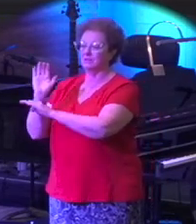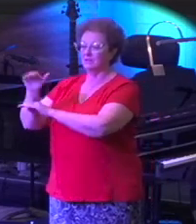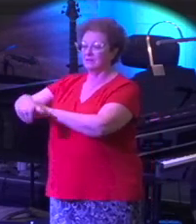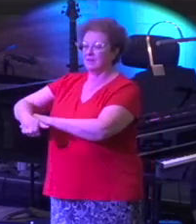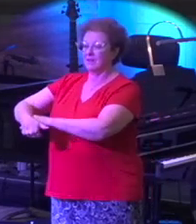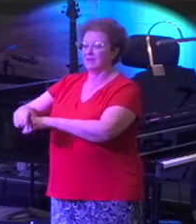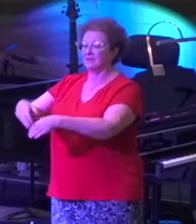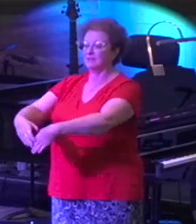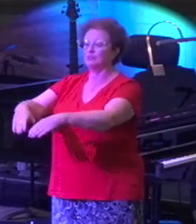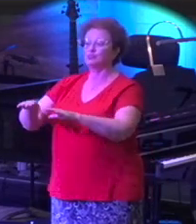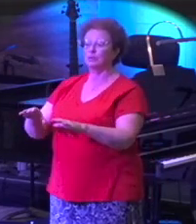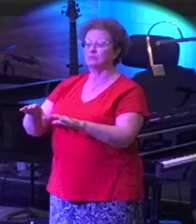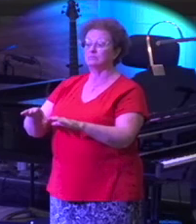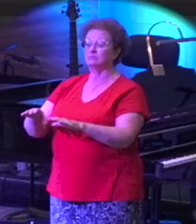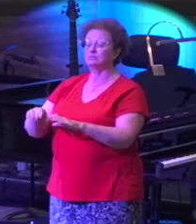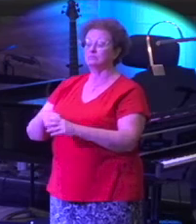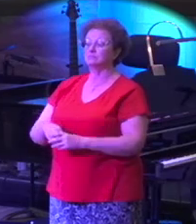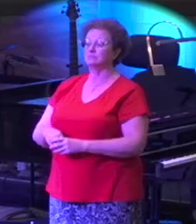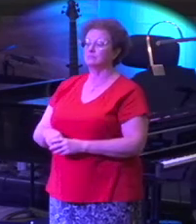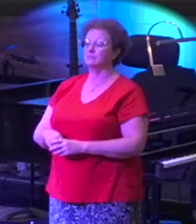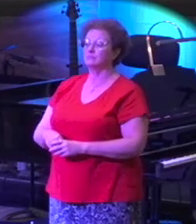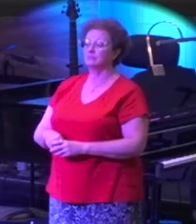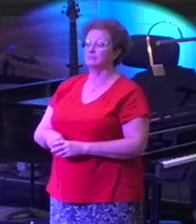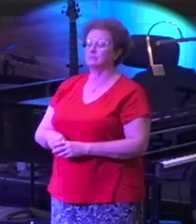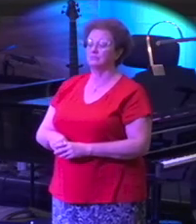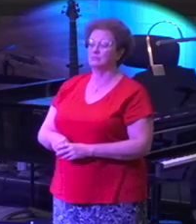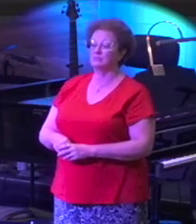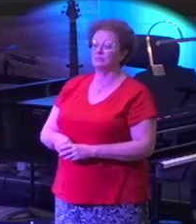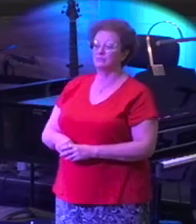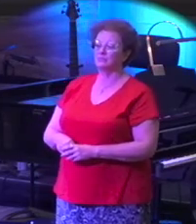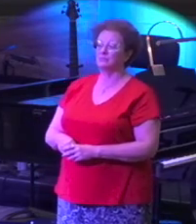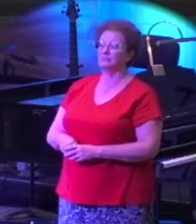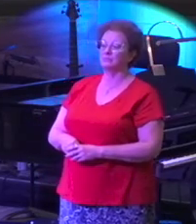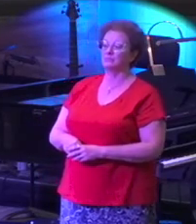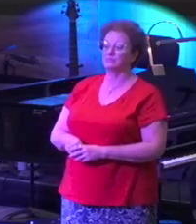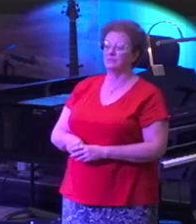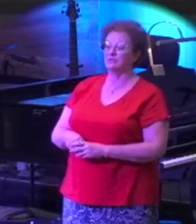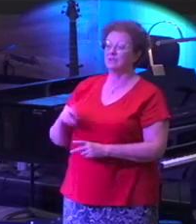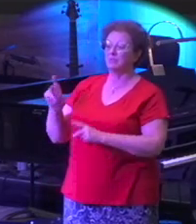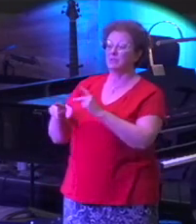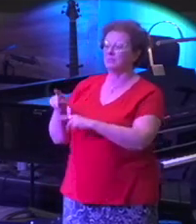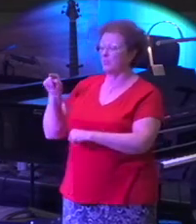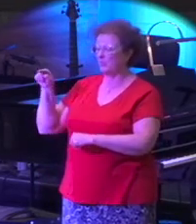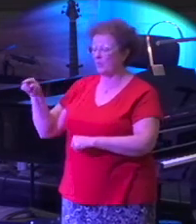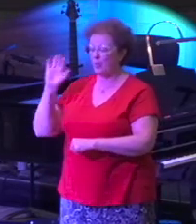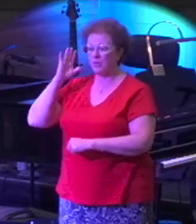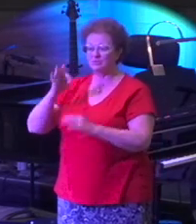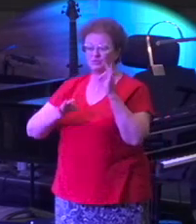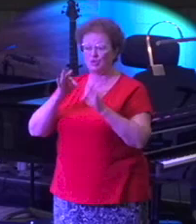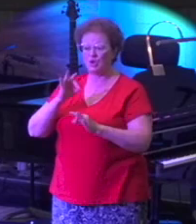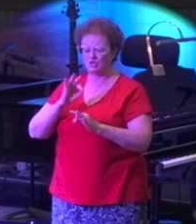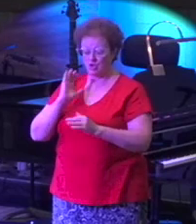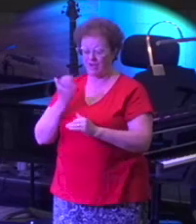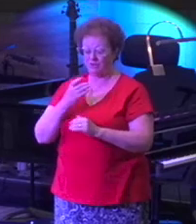heart of the earth. The people of Nineveh will rise up in judgment against this generation because when they received